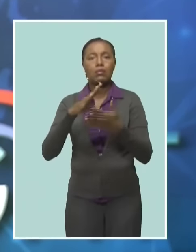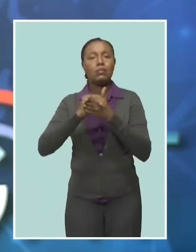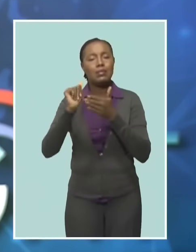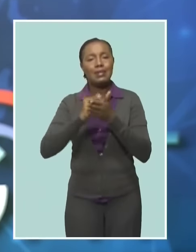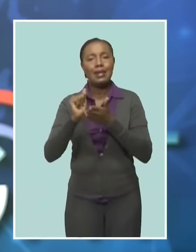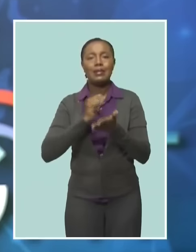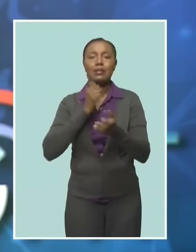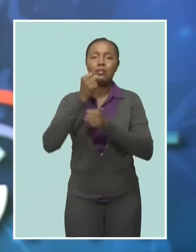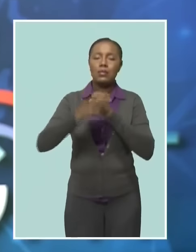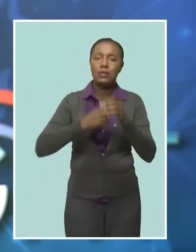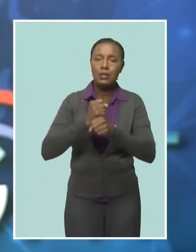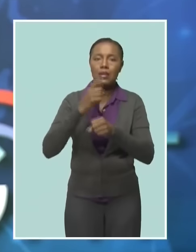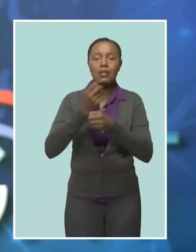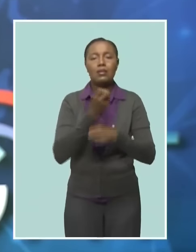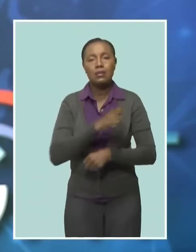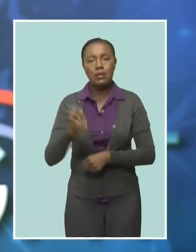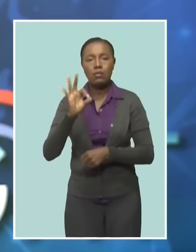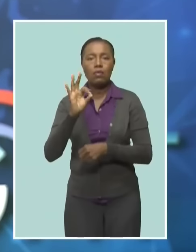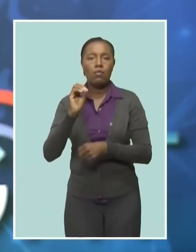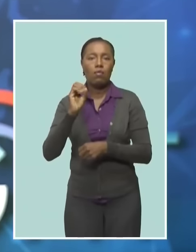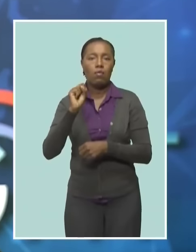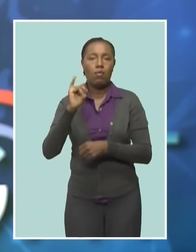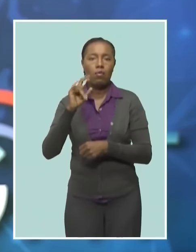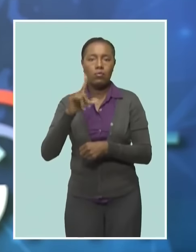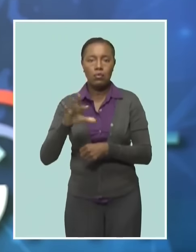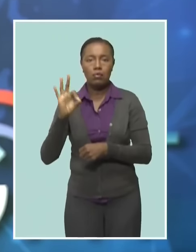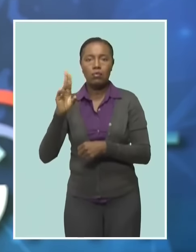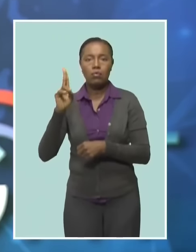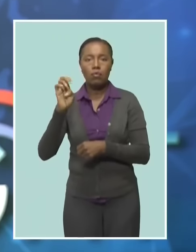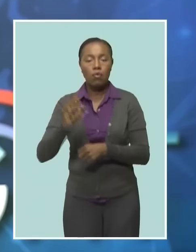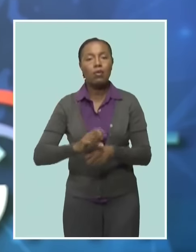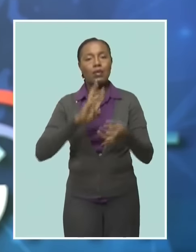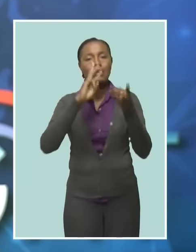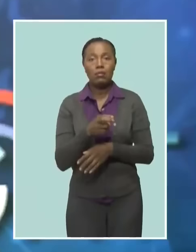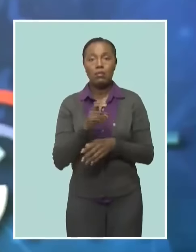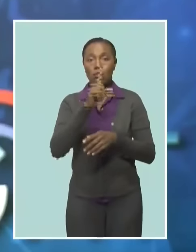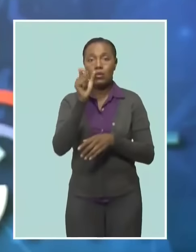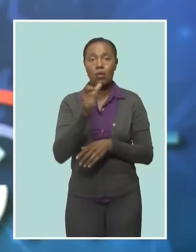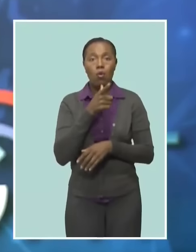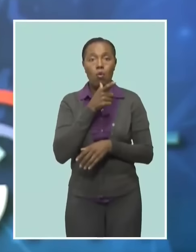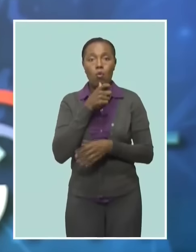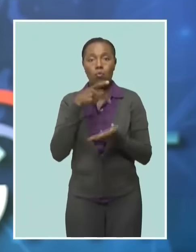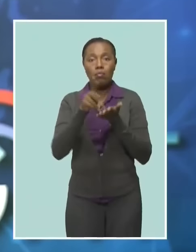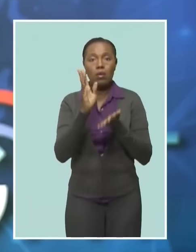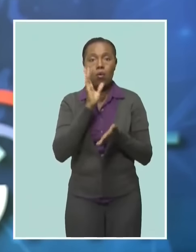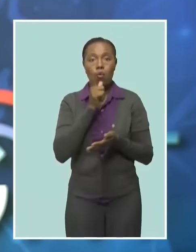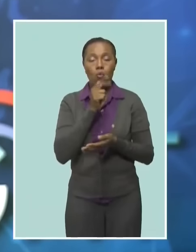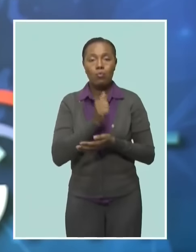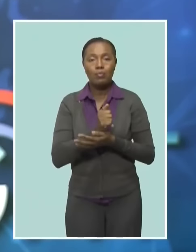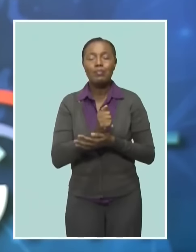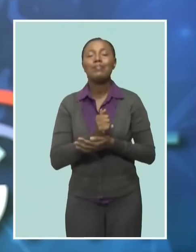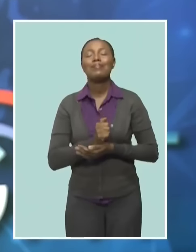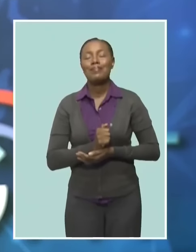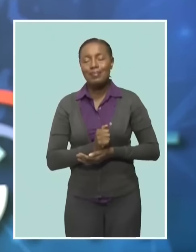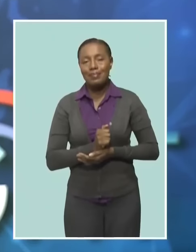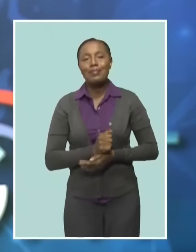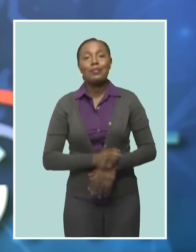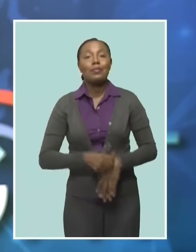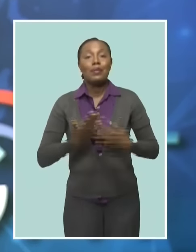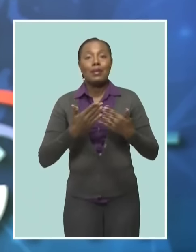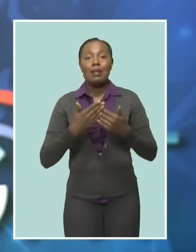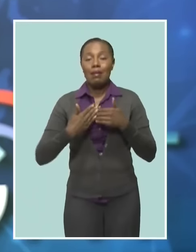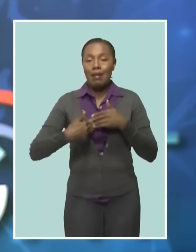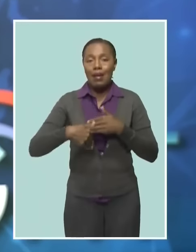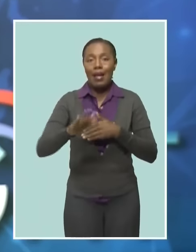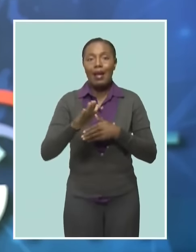shift away from fossil fuels and climate change mitigation. We'll take a break here, but coming up, environmental issues